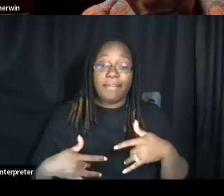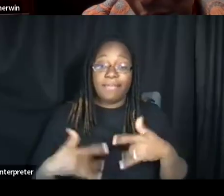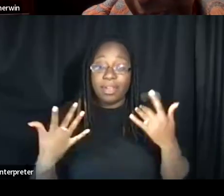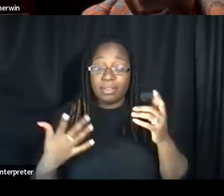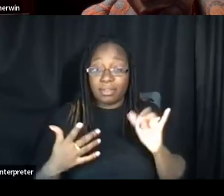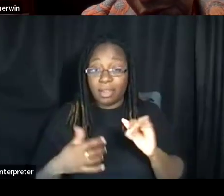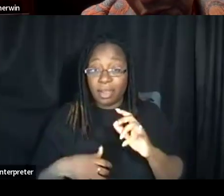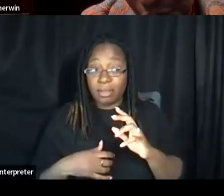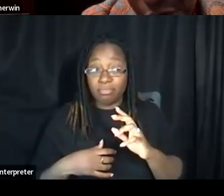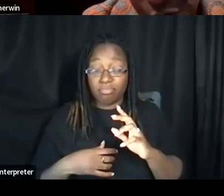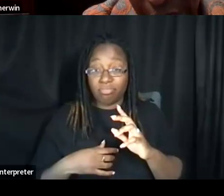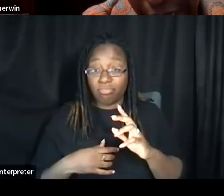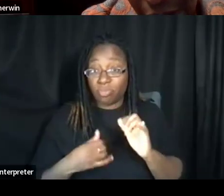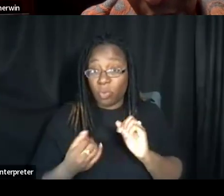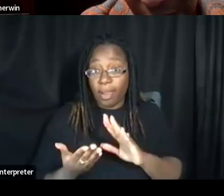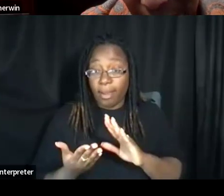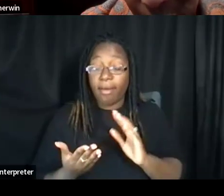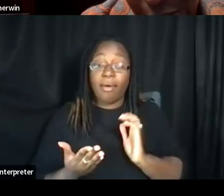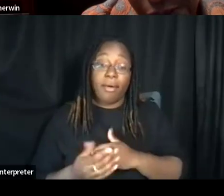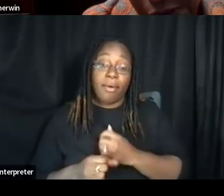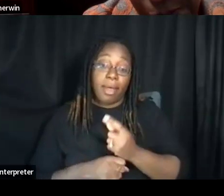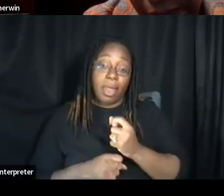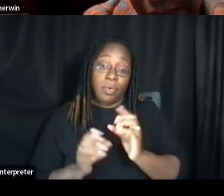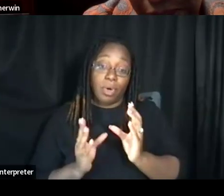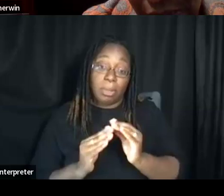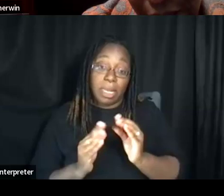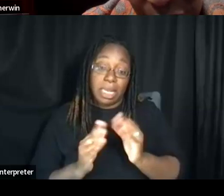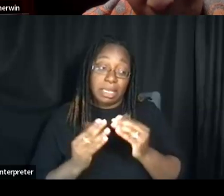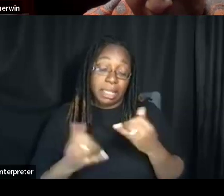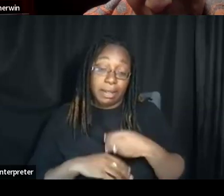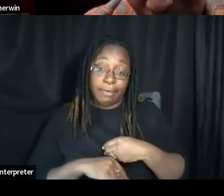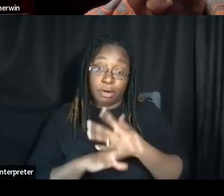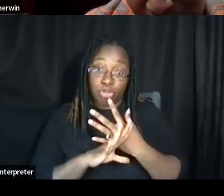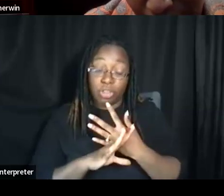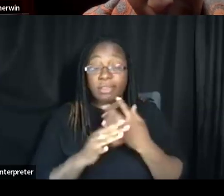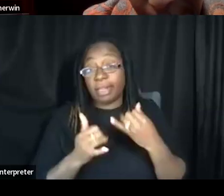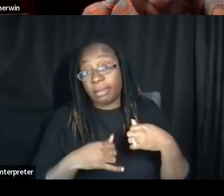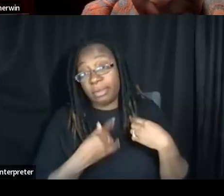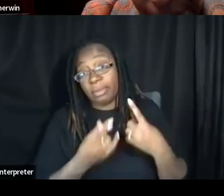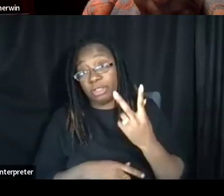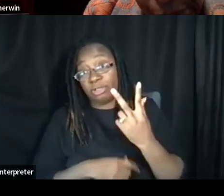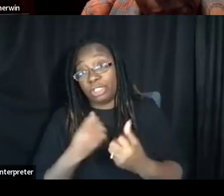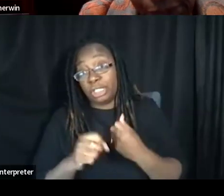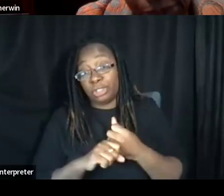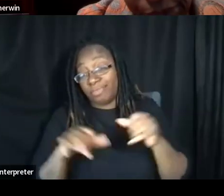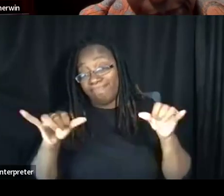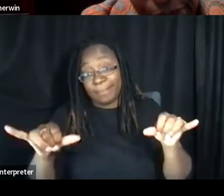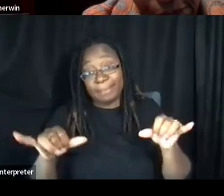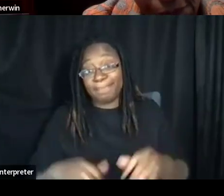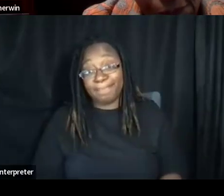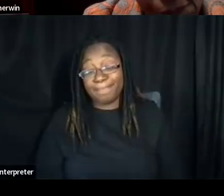our annual meetings virtually, and we've been doing it for the past 3 years.